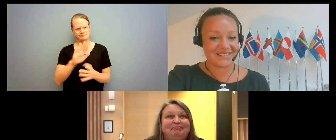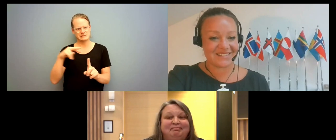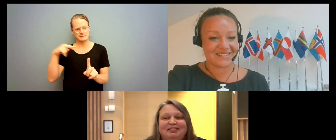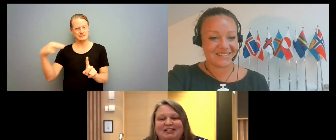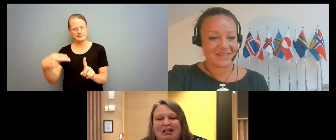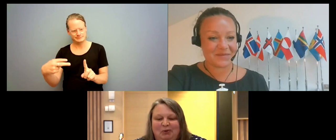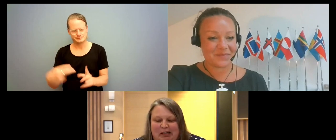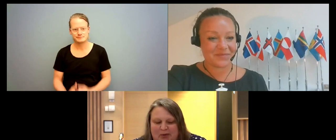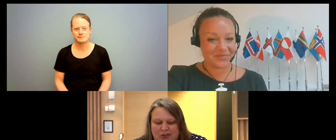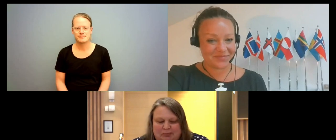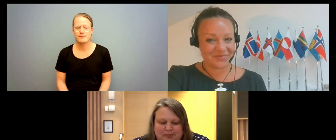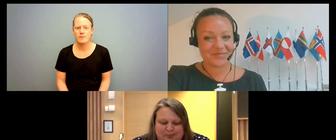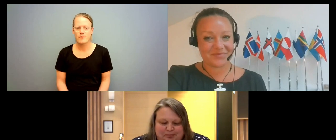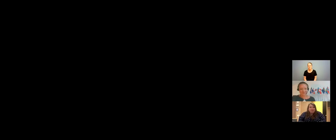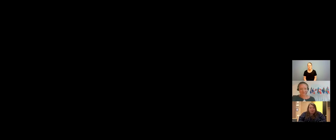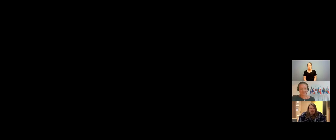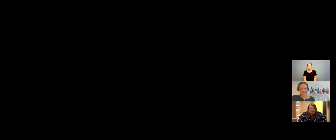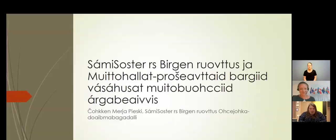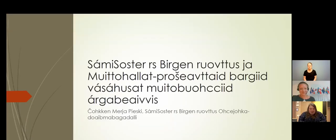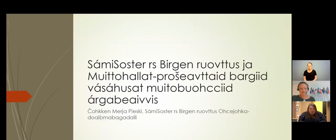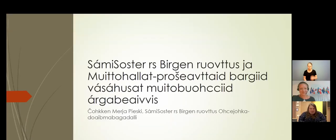Okay. Please. Thank you very much.